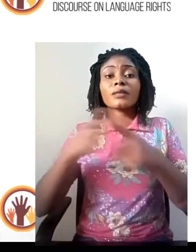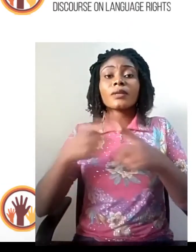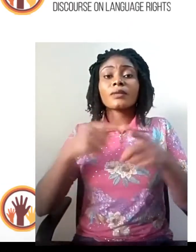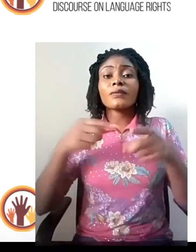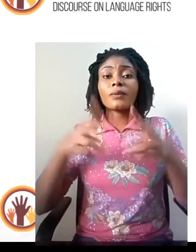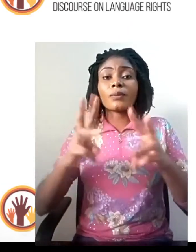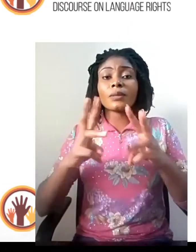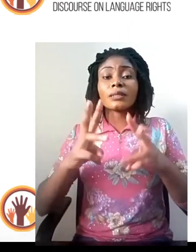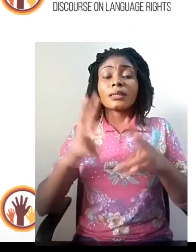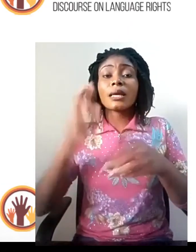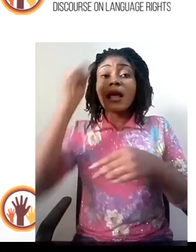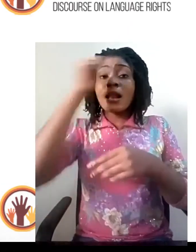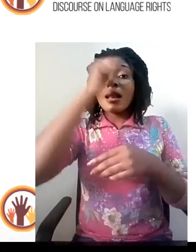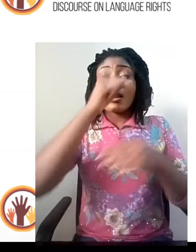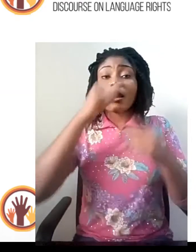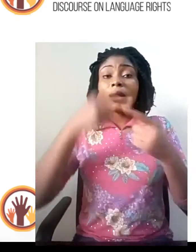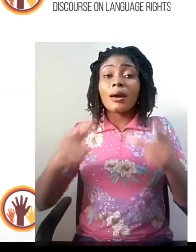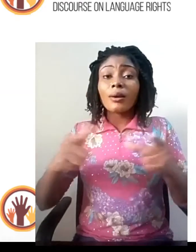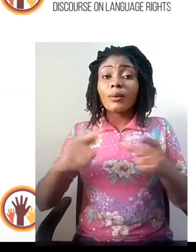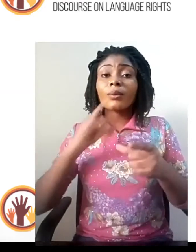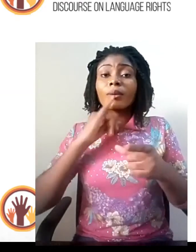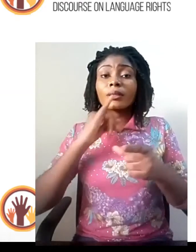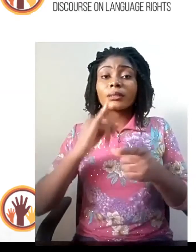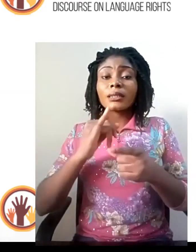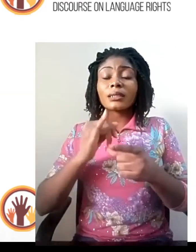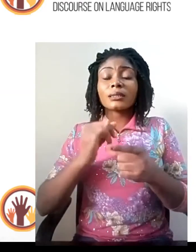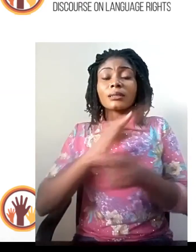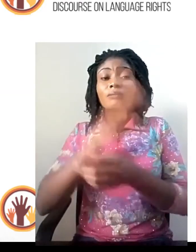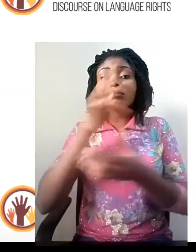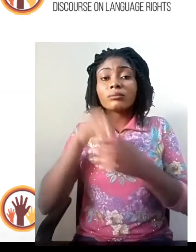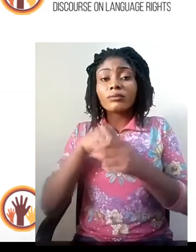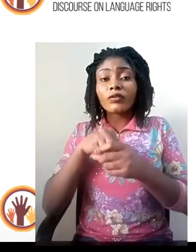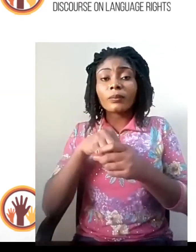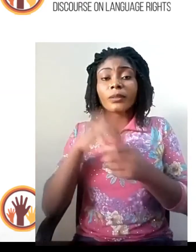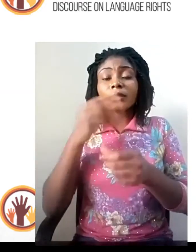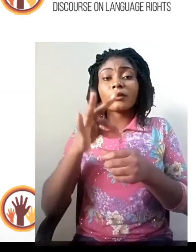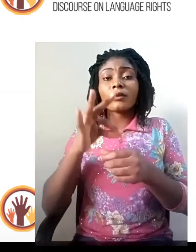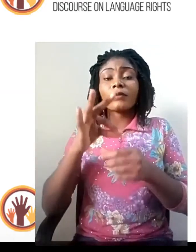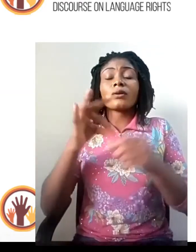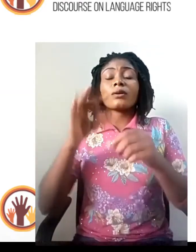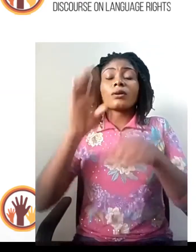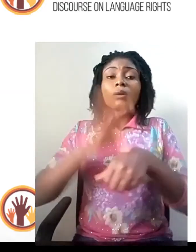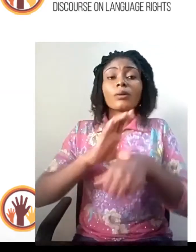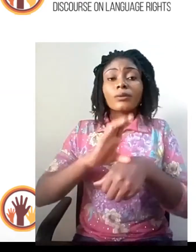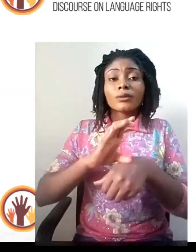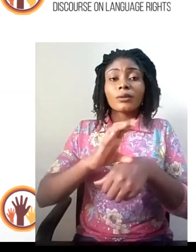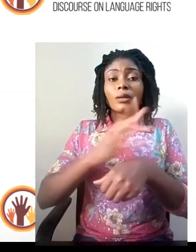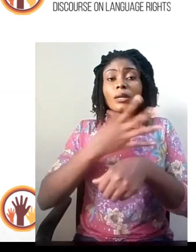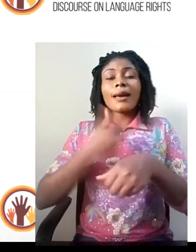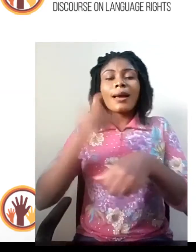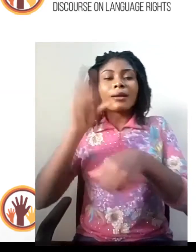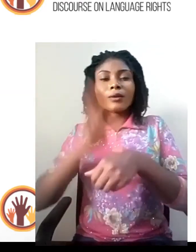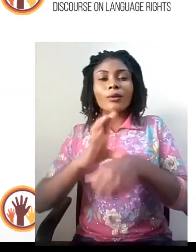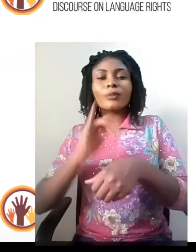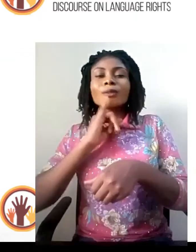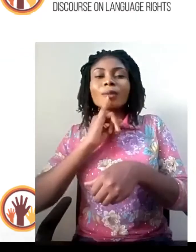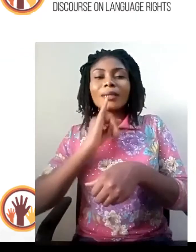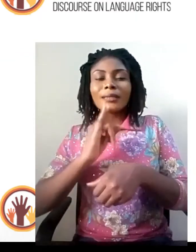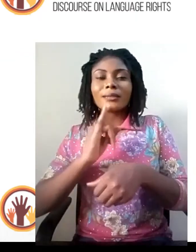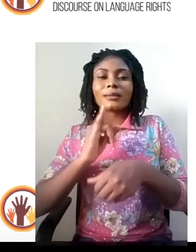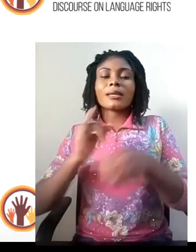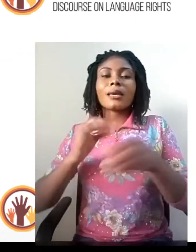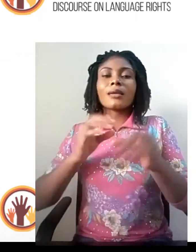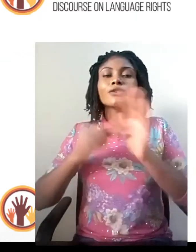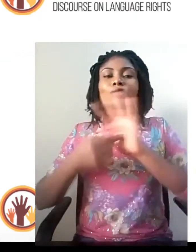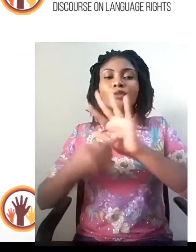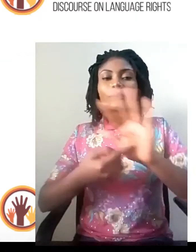an embodiment of culture, and culture also is expressed through our languages. So you